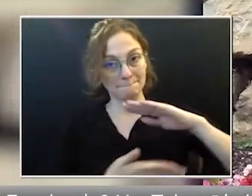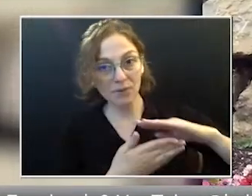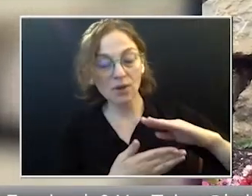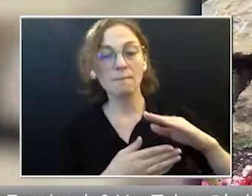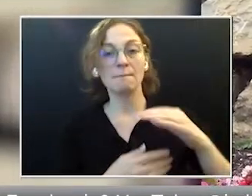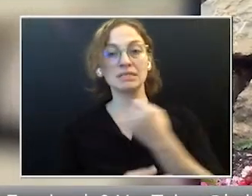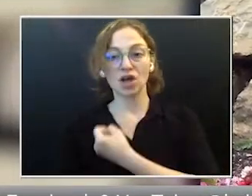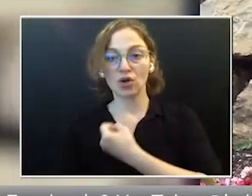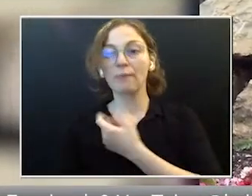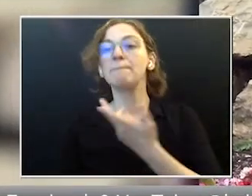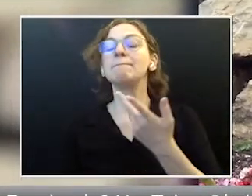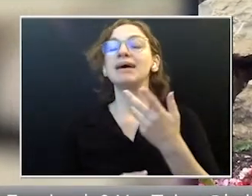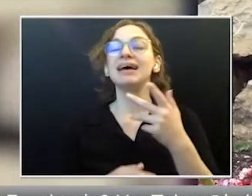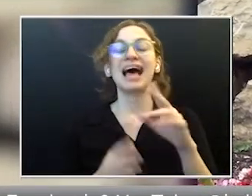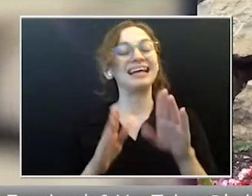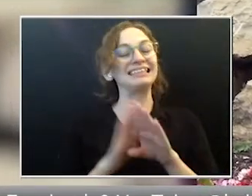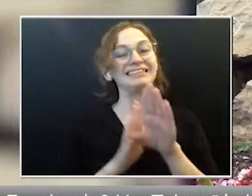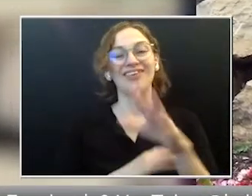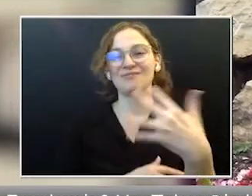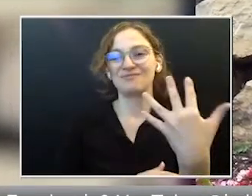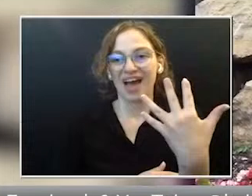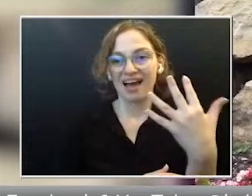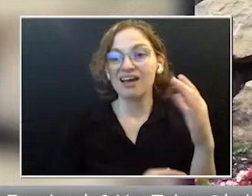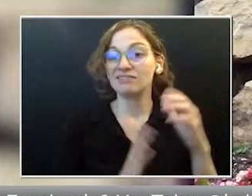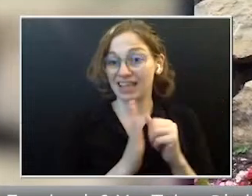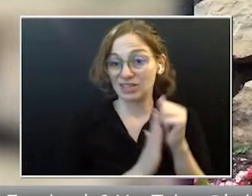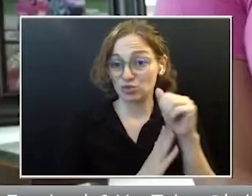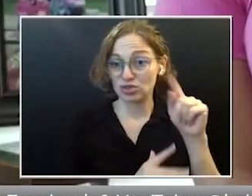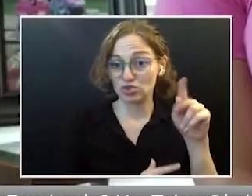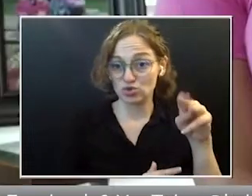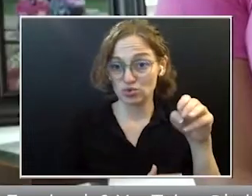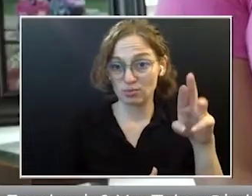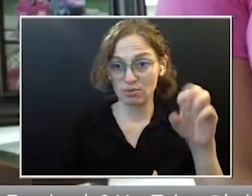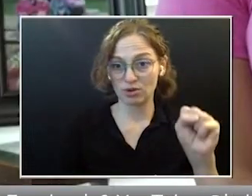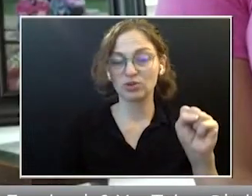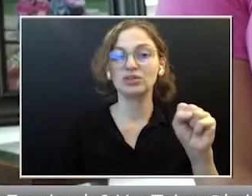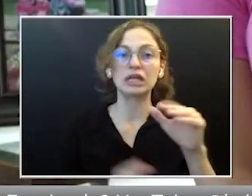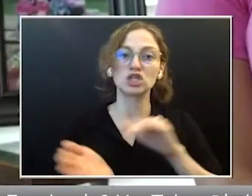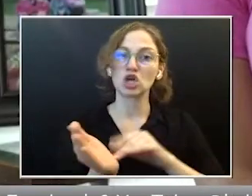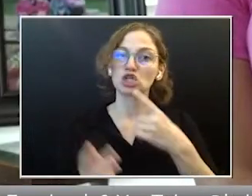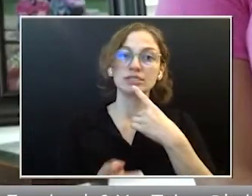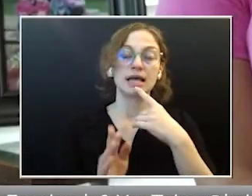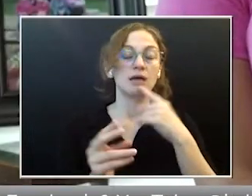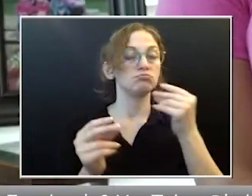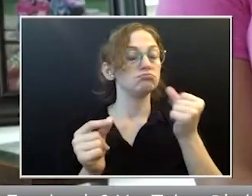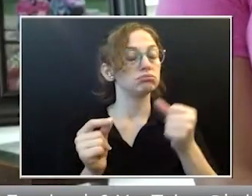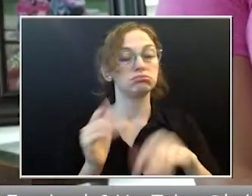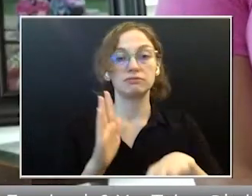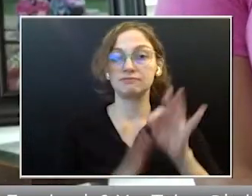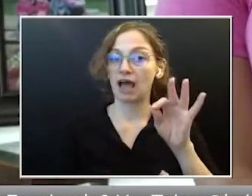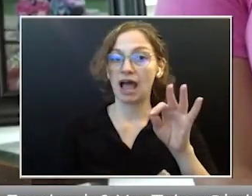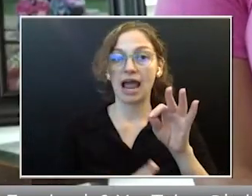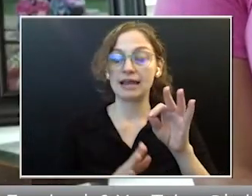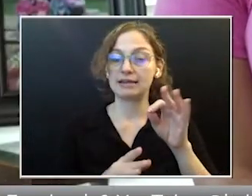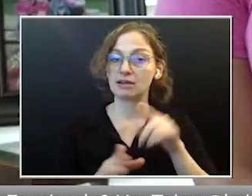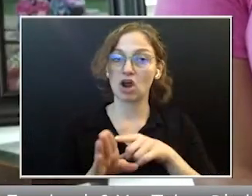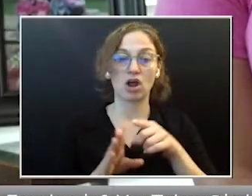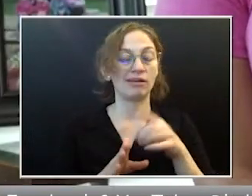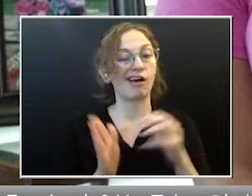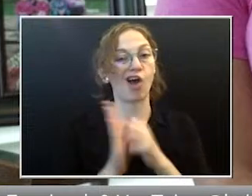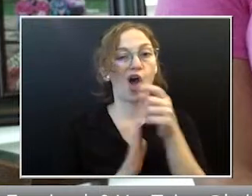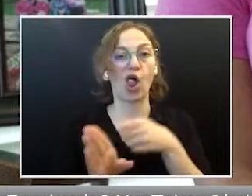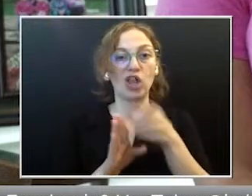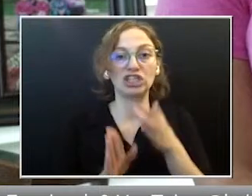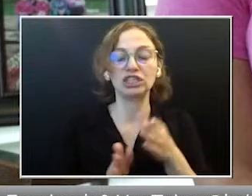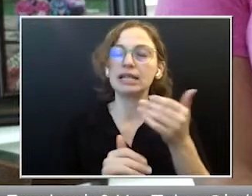Her doctor told her to find an oncologist immediately. Everybody said the same name, Dr. Fabian at KU. She